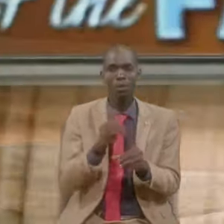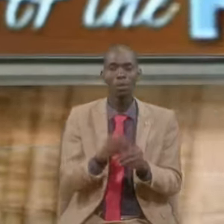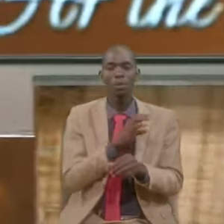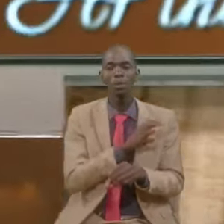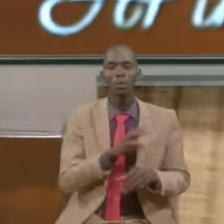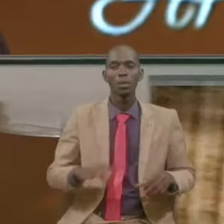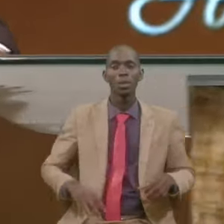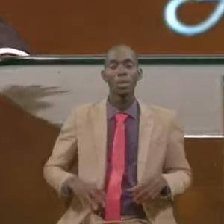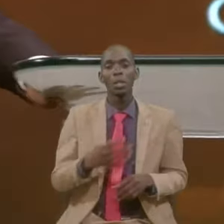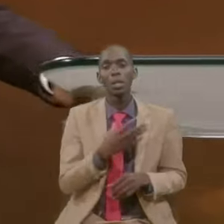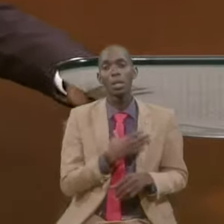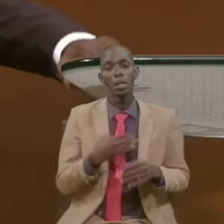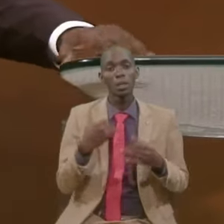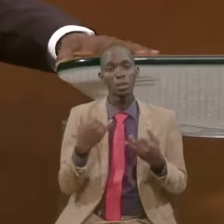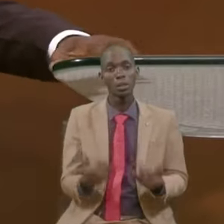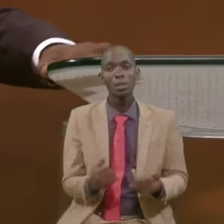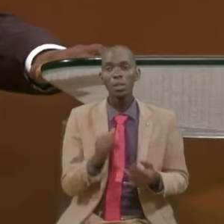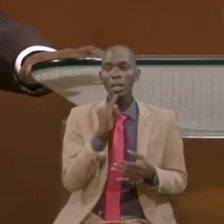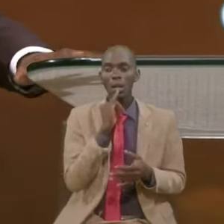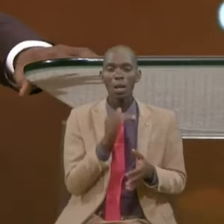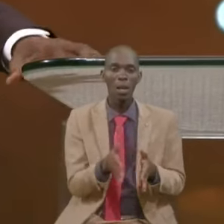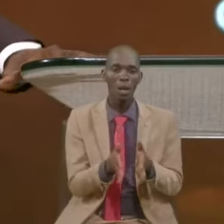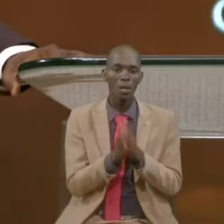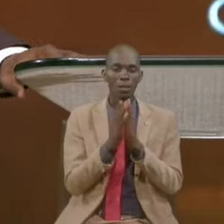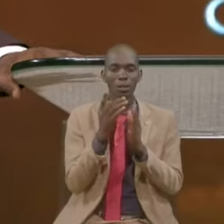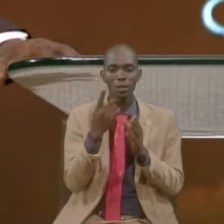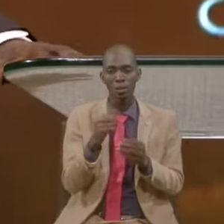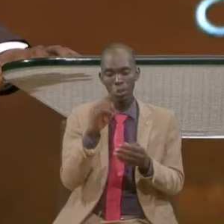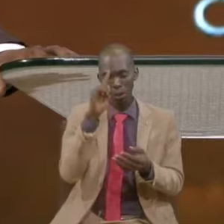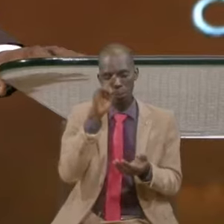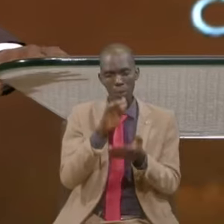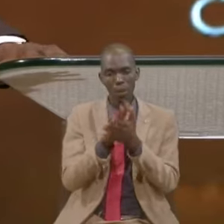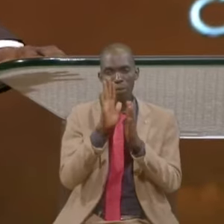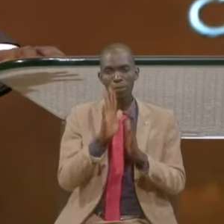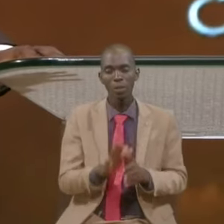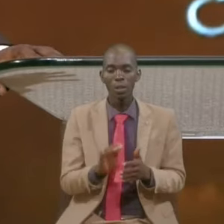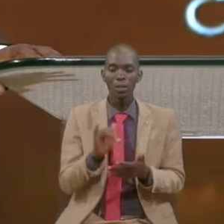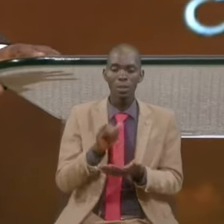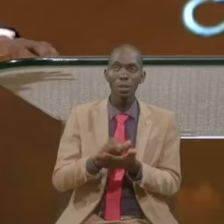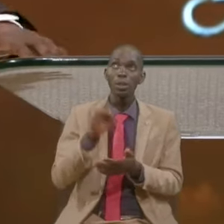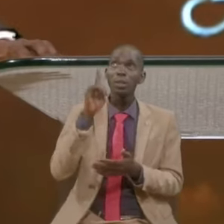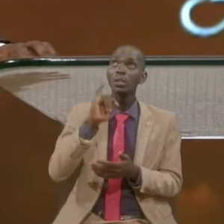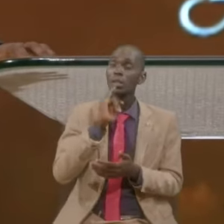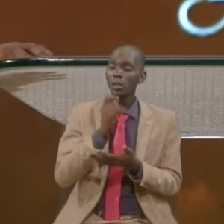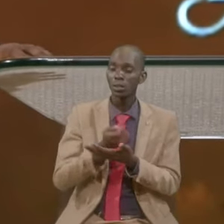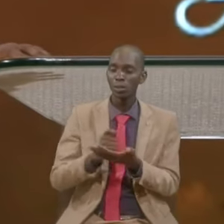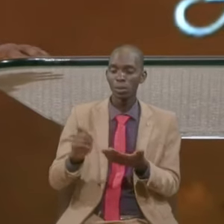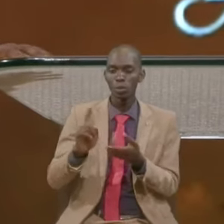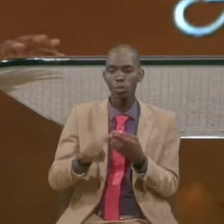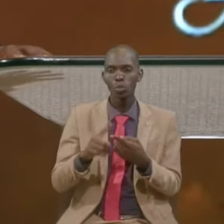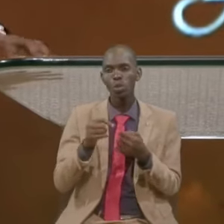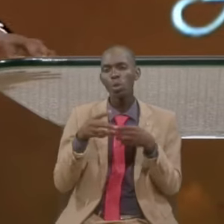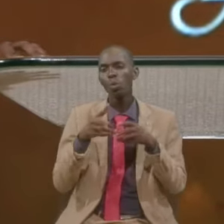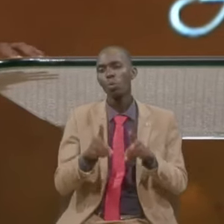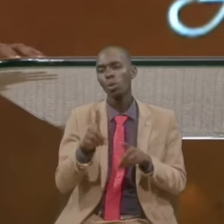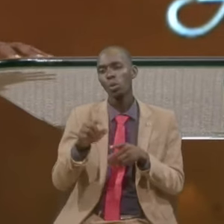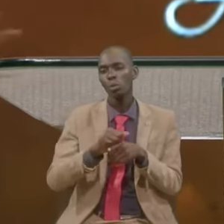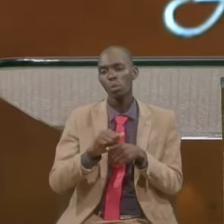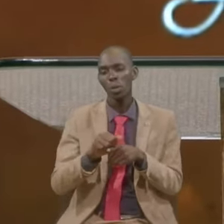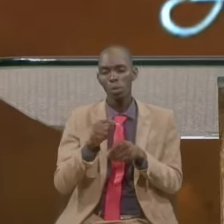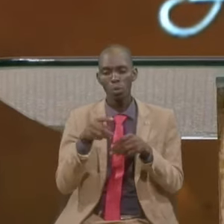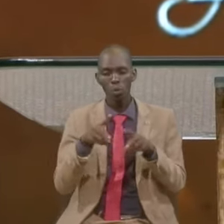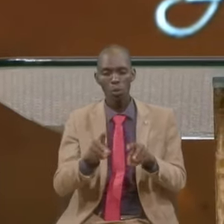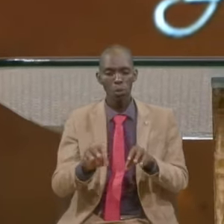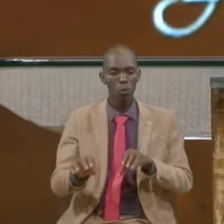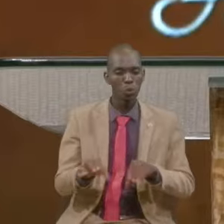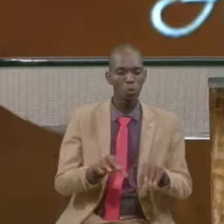now he's asking the believers, he's writing to, the way you practice, the way you do,